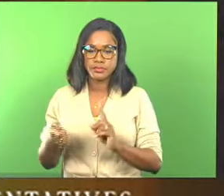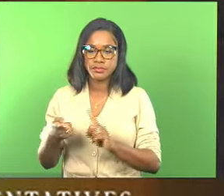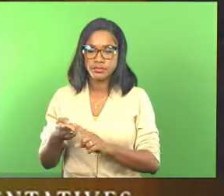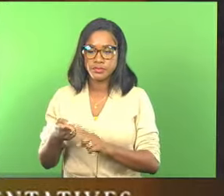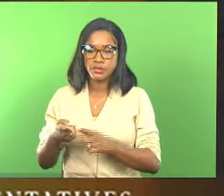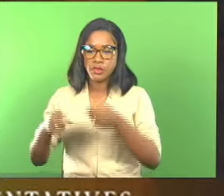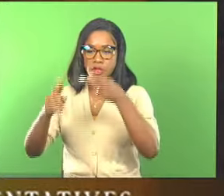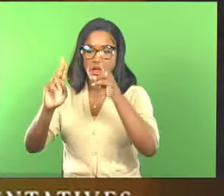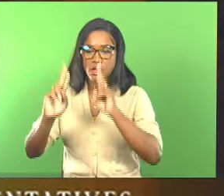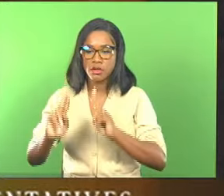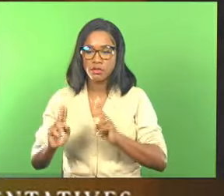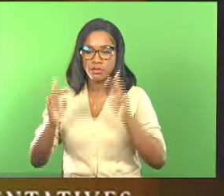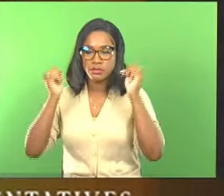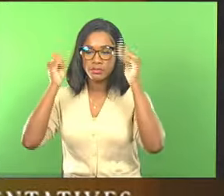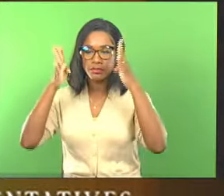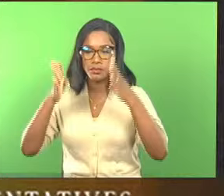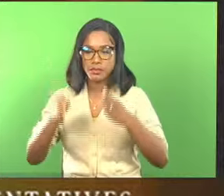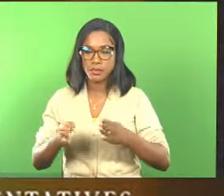Honorable Ministers,